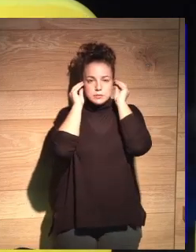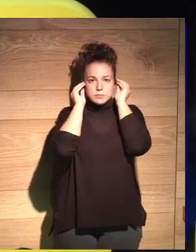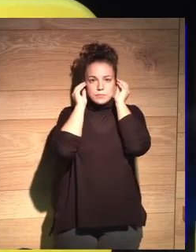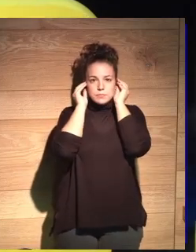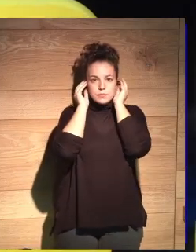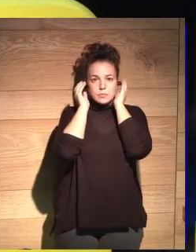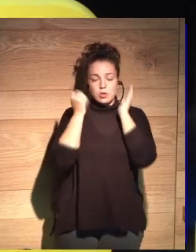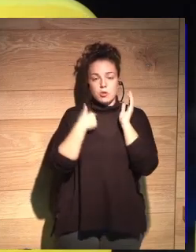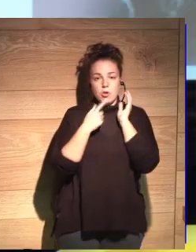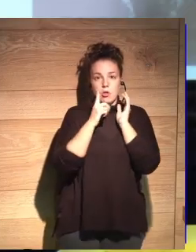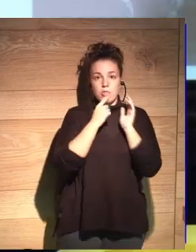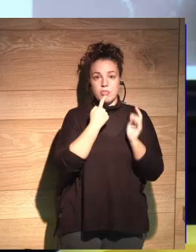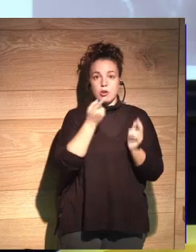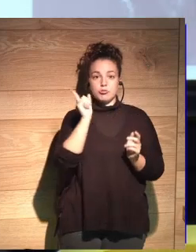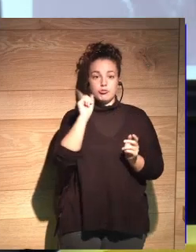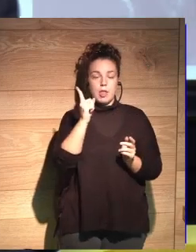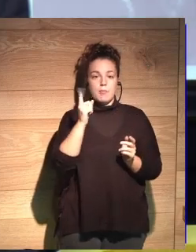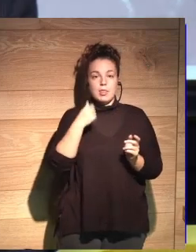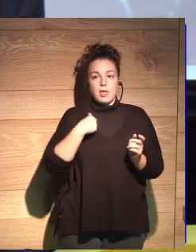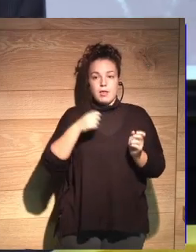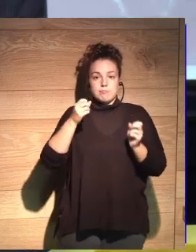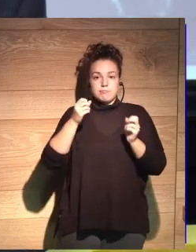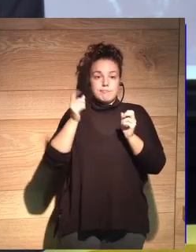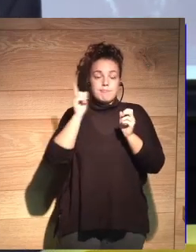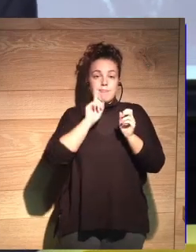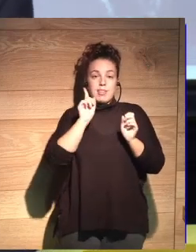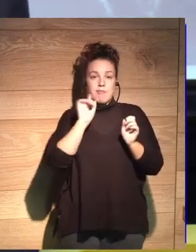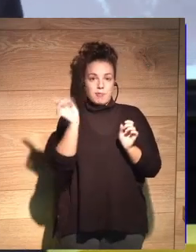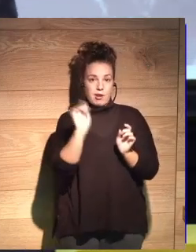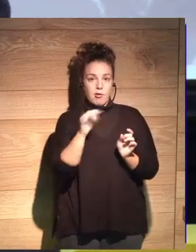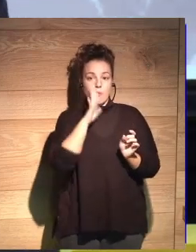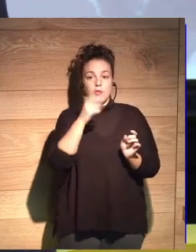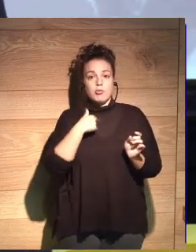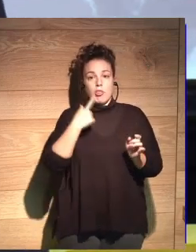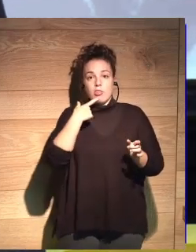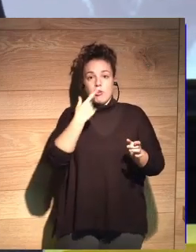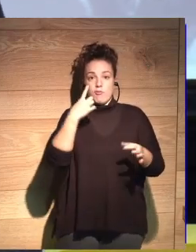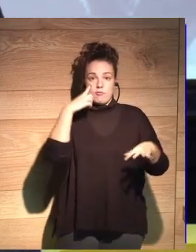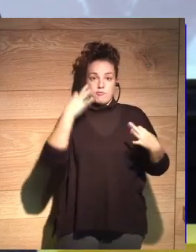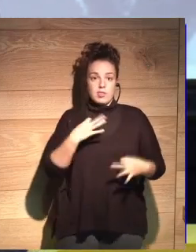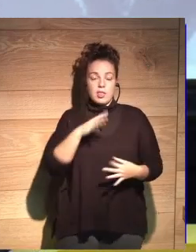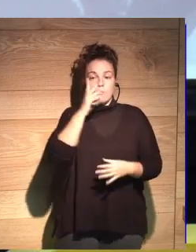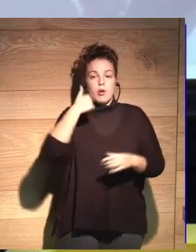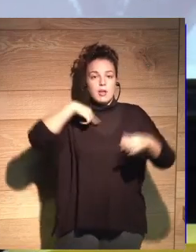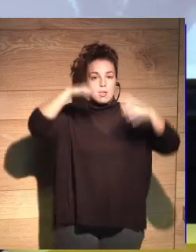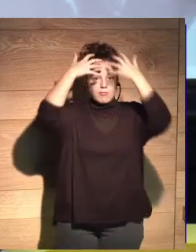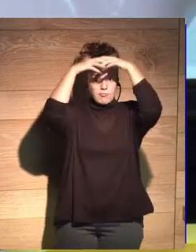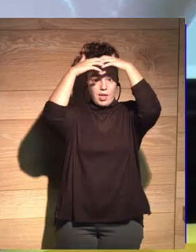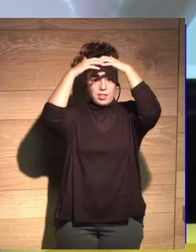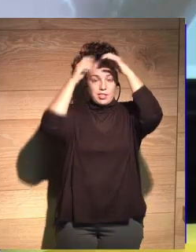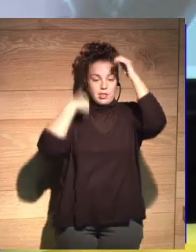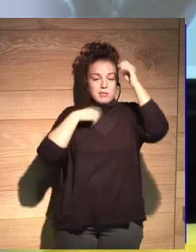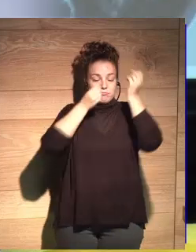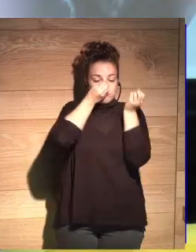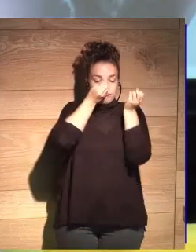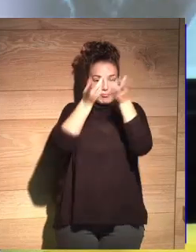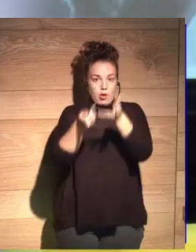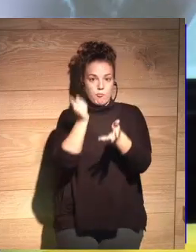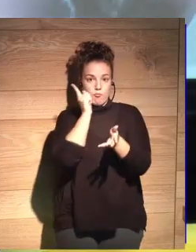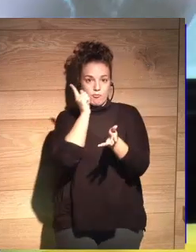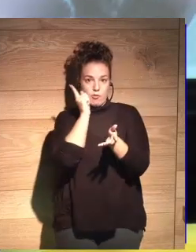a metaphorical sense. I think we actually partially put our minds into these things. So there is some hypothesis in philosophy,